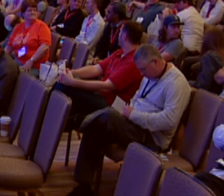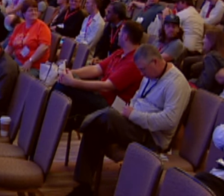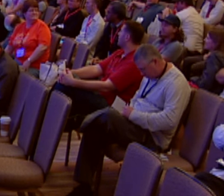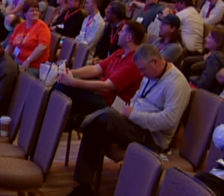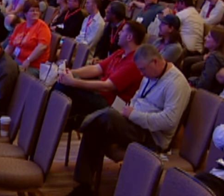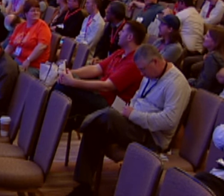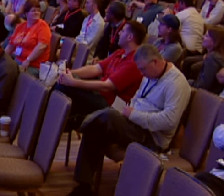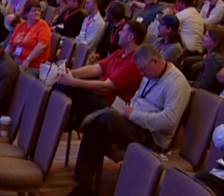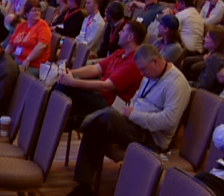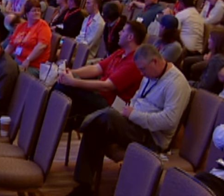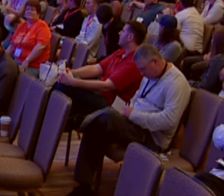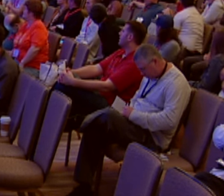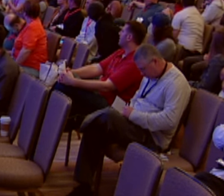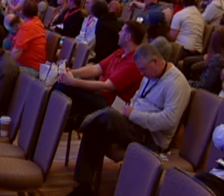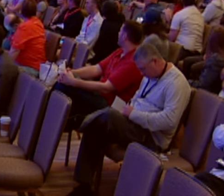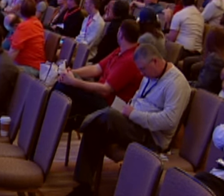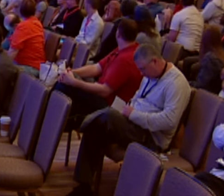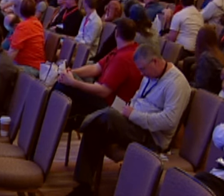Korean?